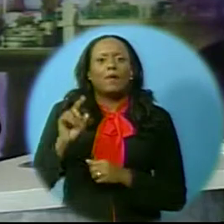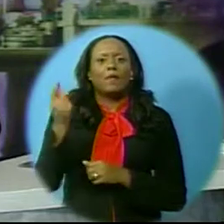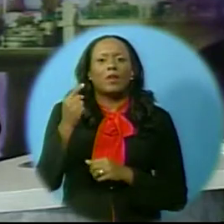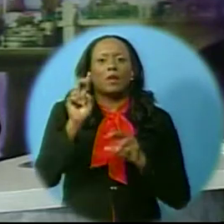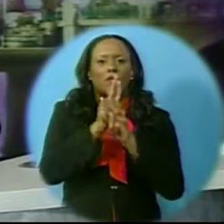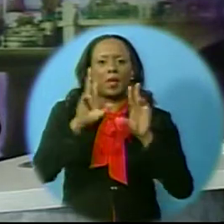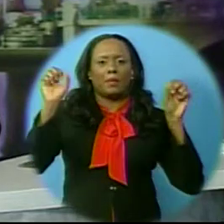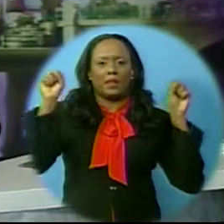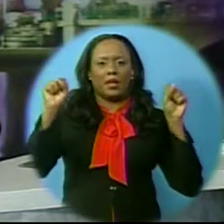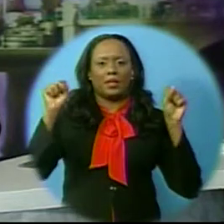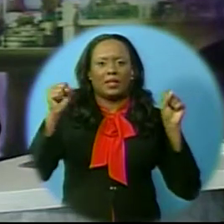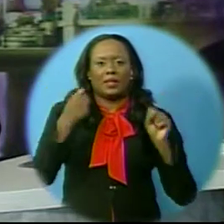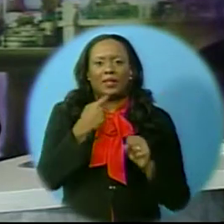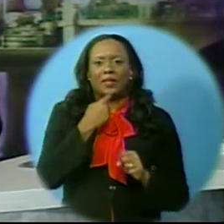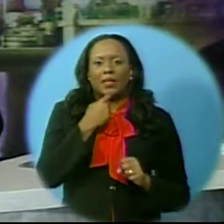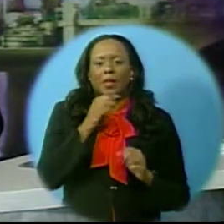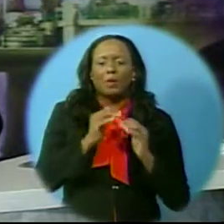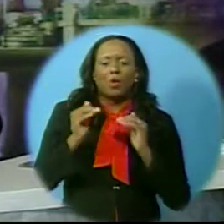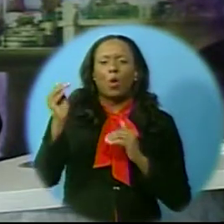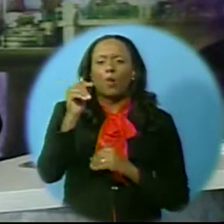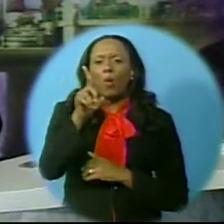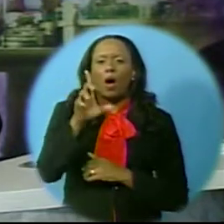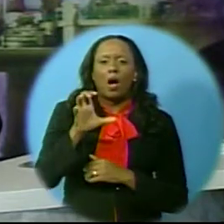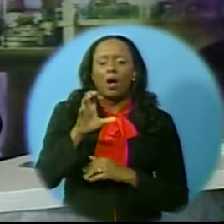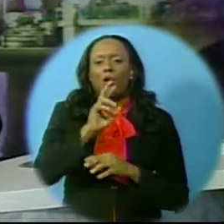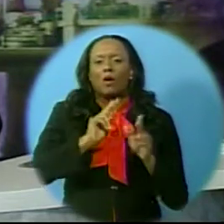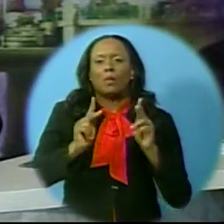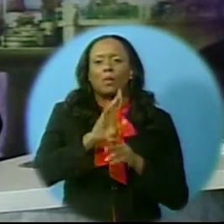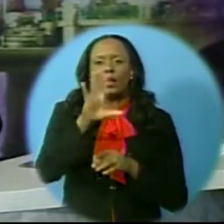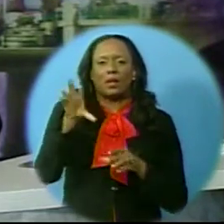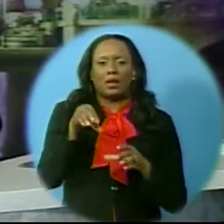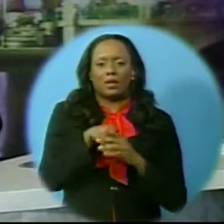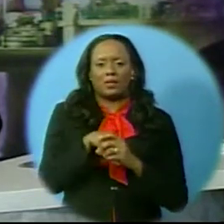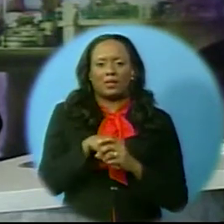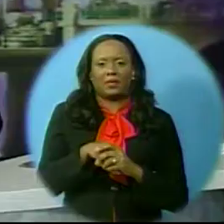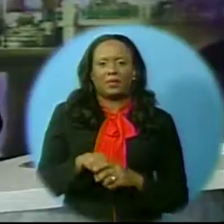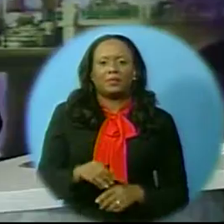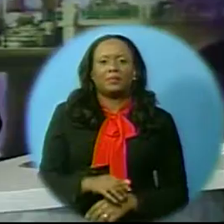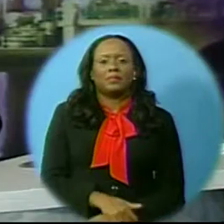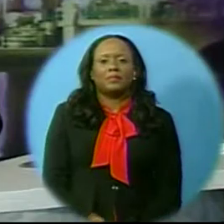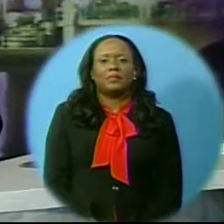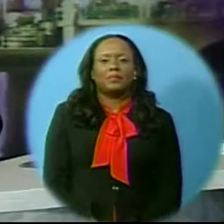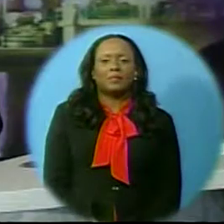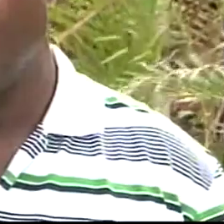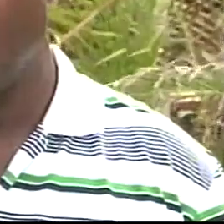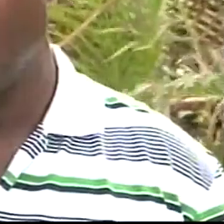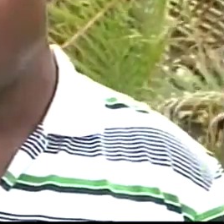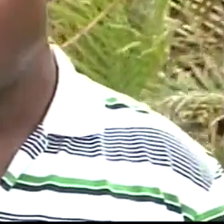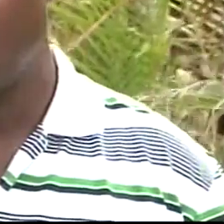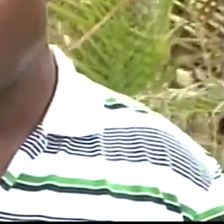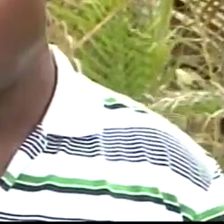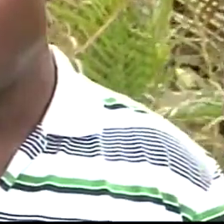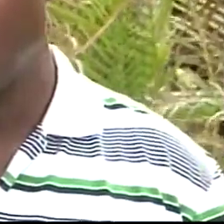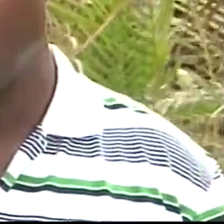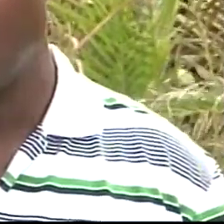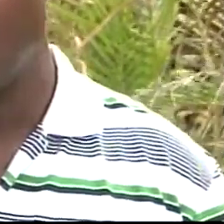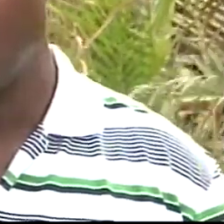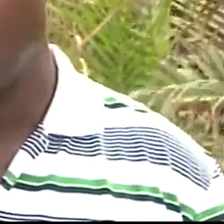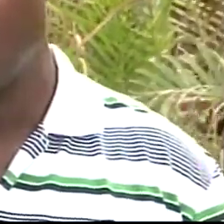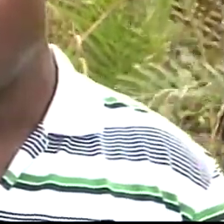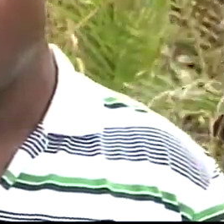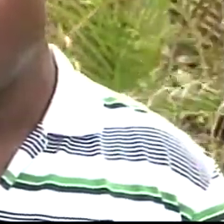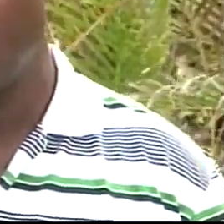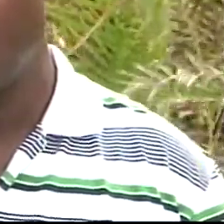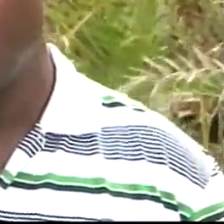vice president of the WCDF, says there will be over 100 participants. They will bring in pretty large contingents, but we only have